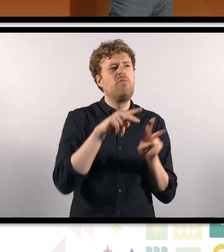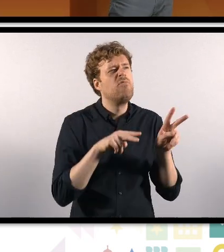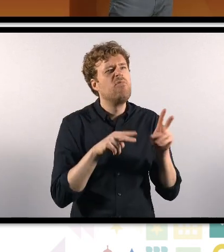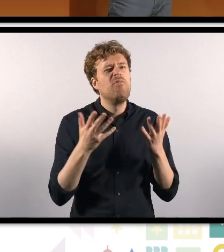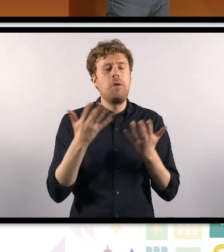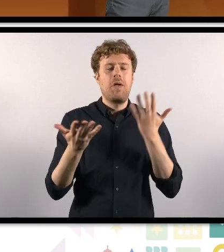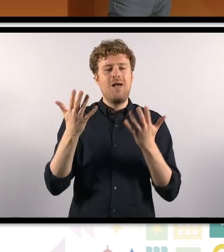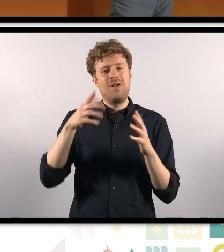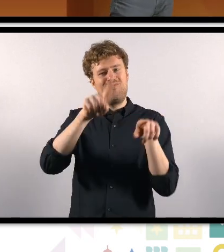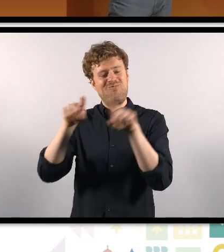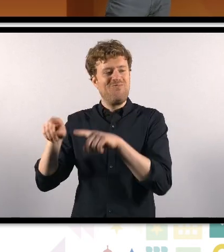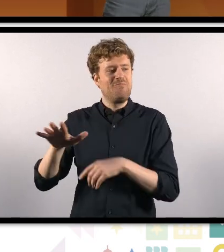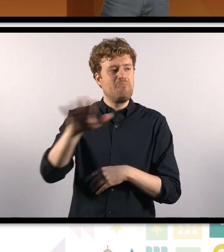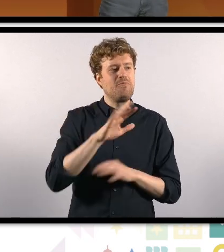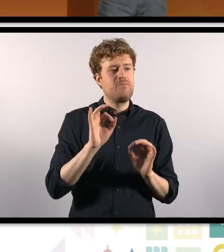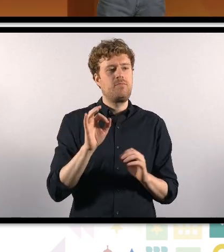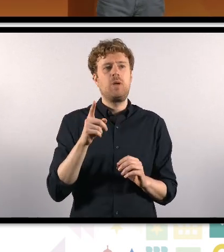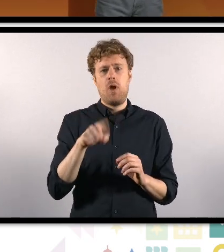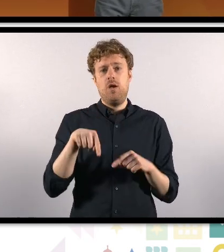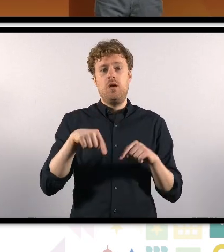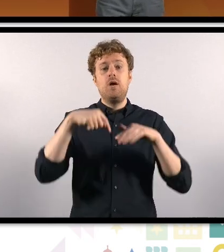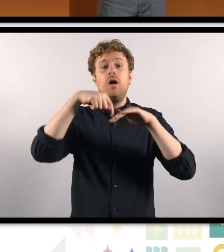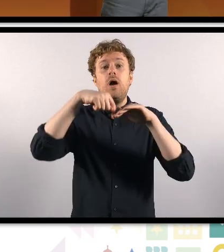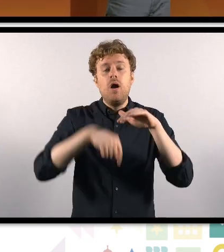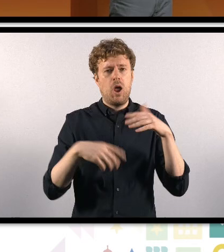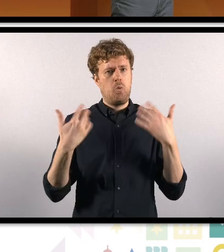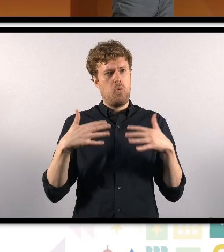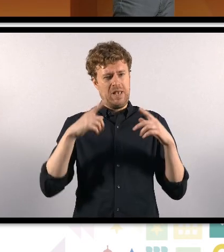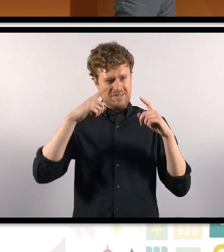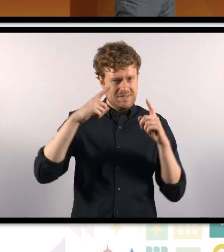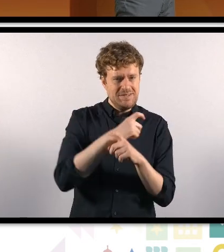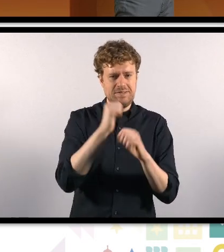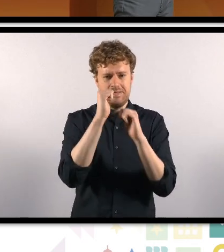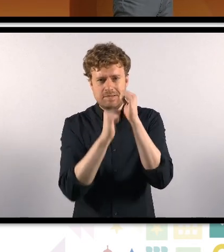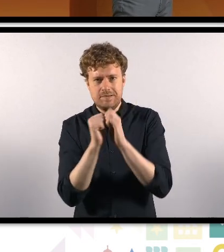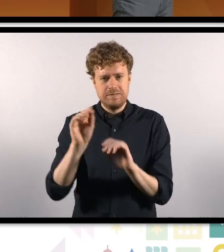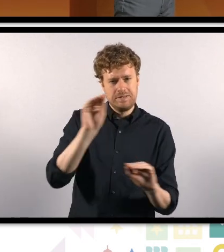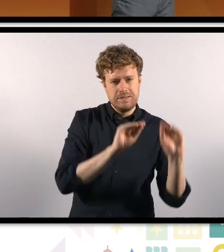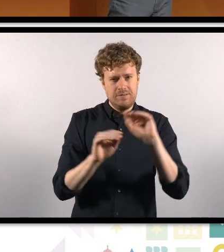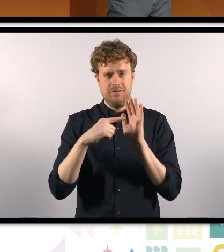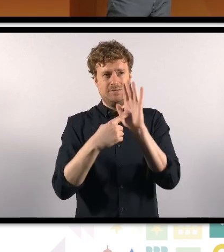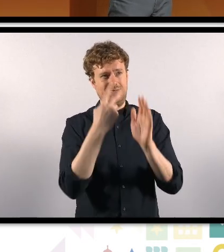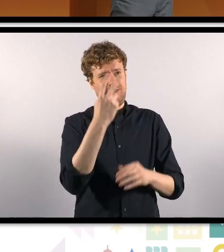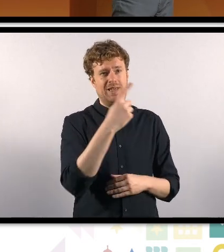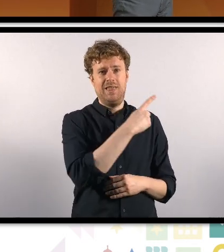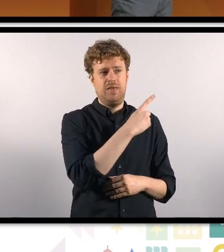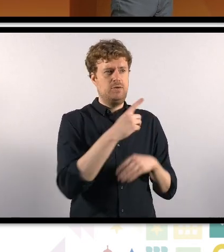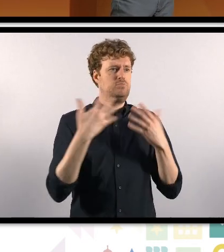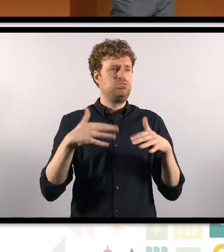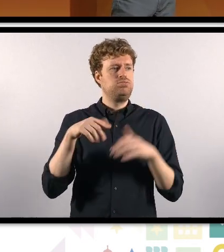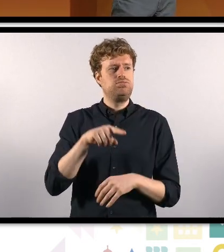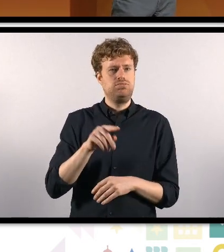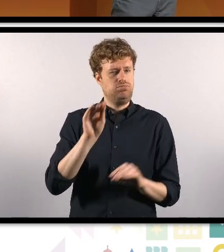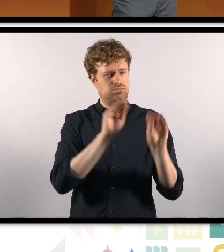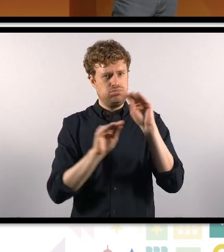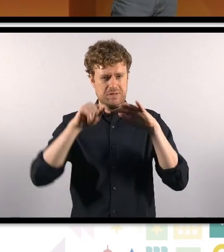lot of complexity. We've got the UI client, we've got the inference service. Those are going back and forth quite a bit. And